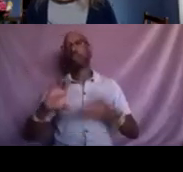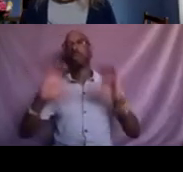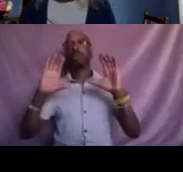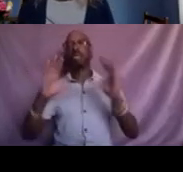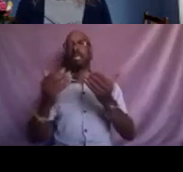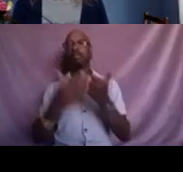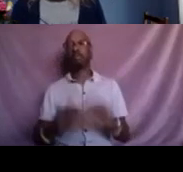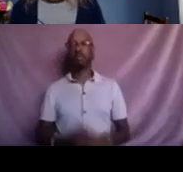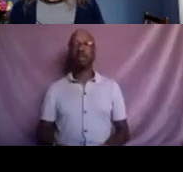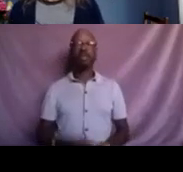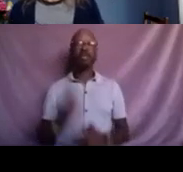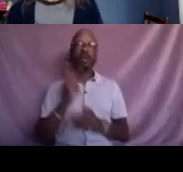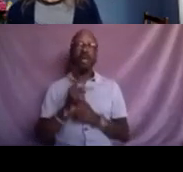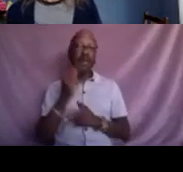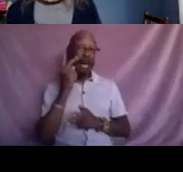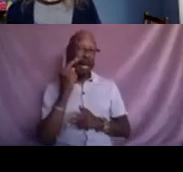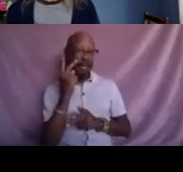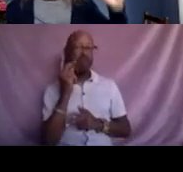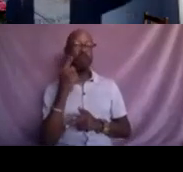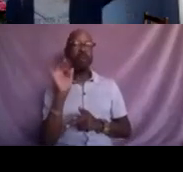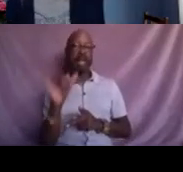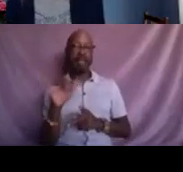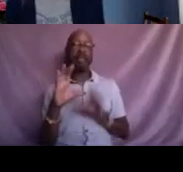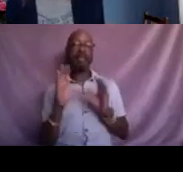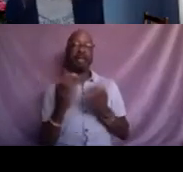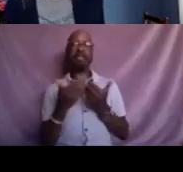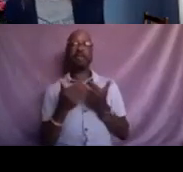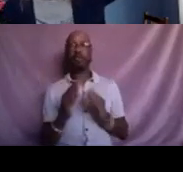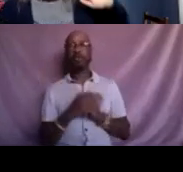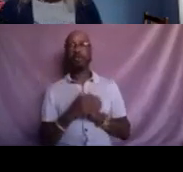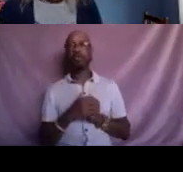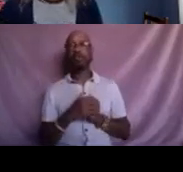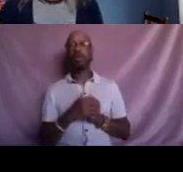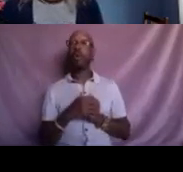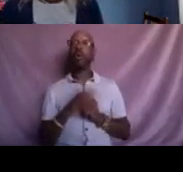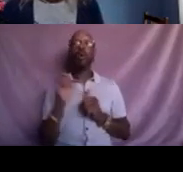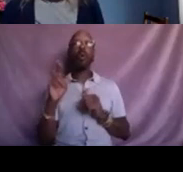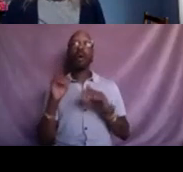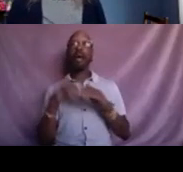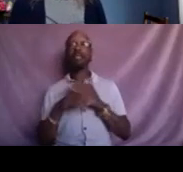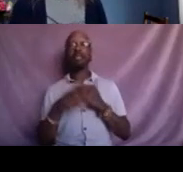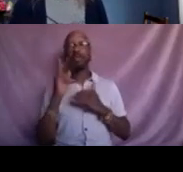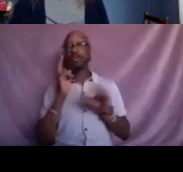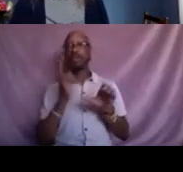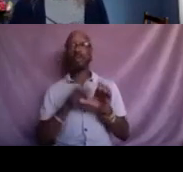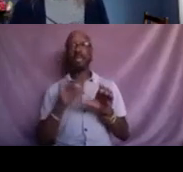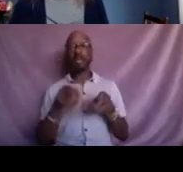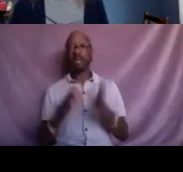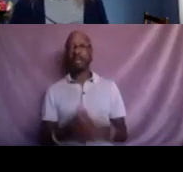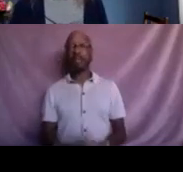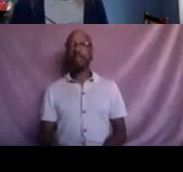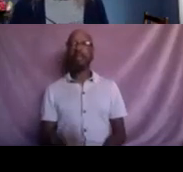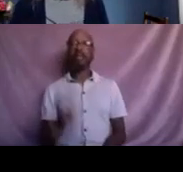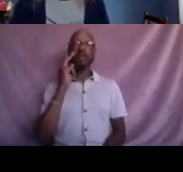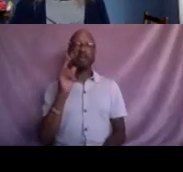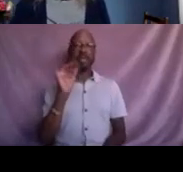an eye out for that email or go to Classroom to join the class that way. And you'll see up in that